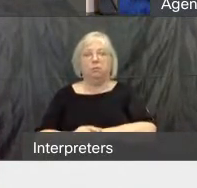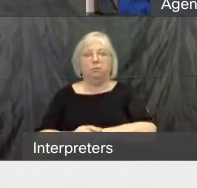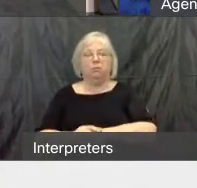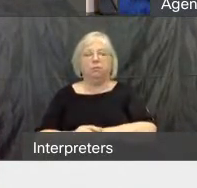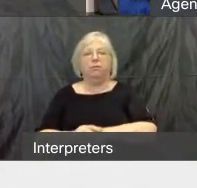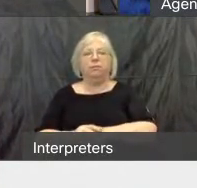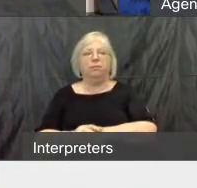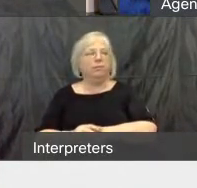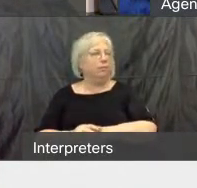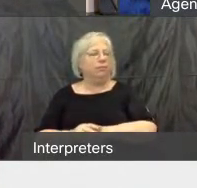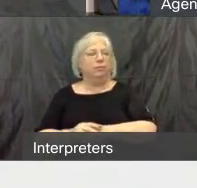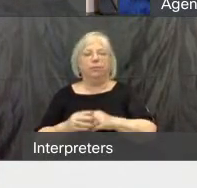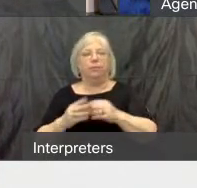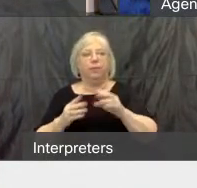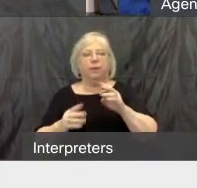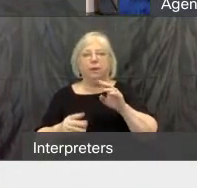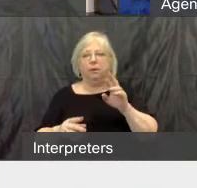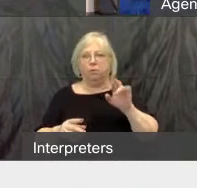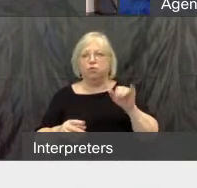Thank you, Mayor. Thank you, Bruce.